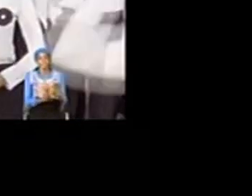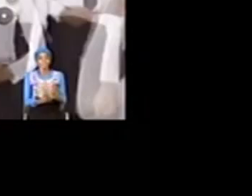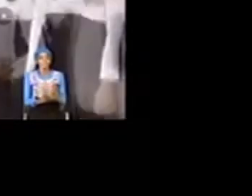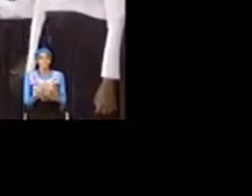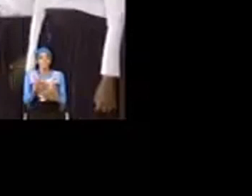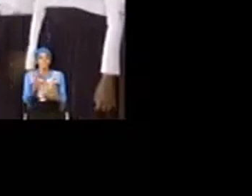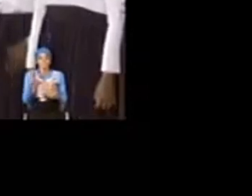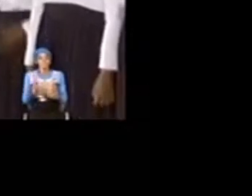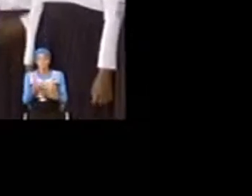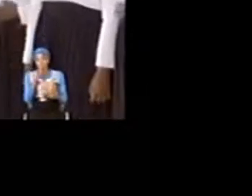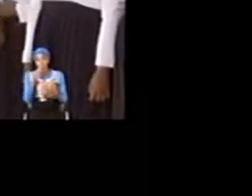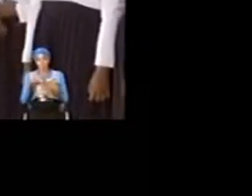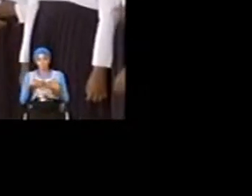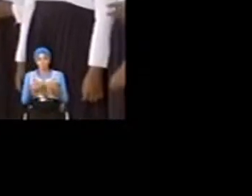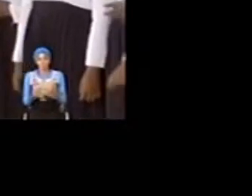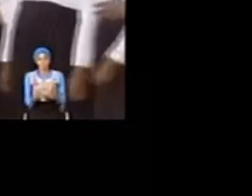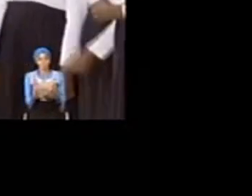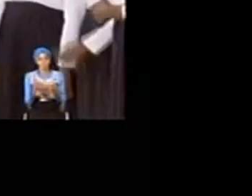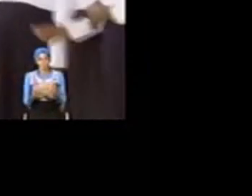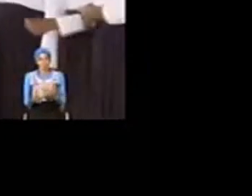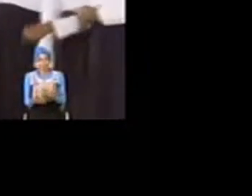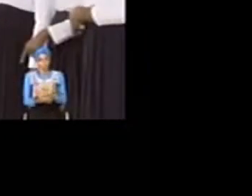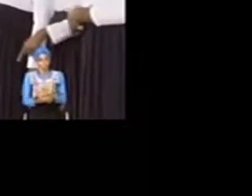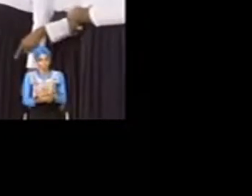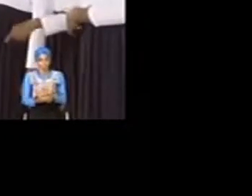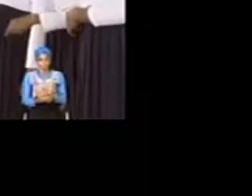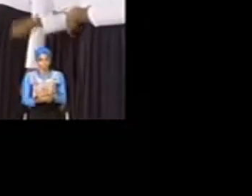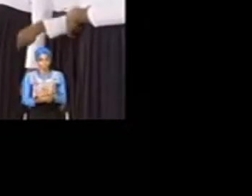way. You can be healed